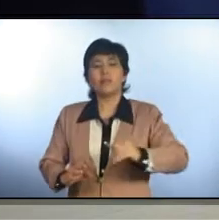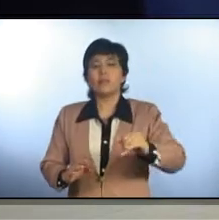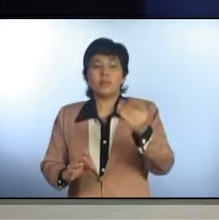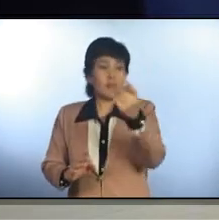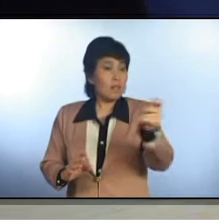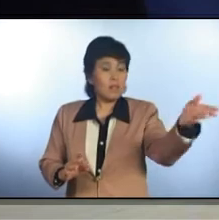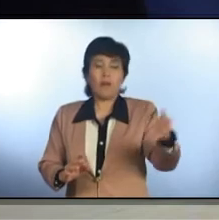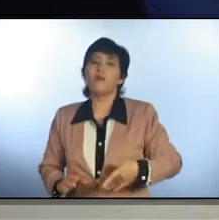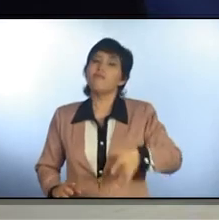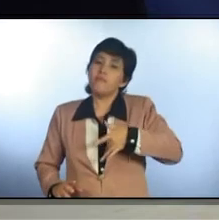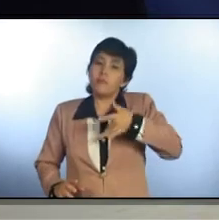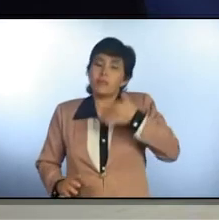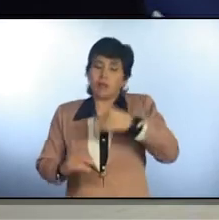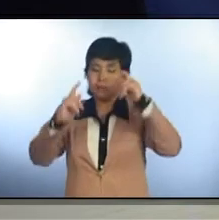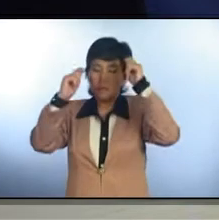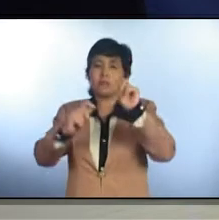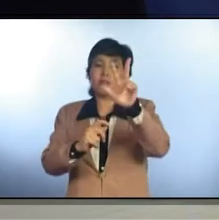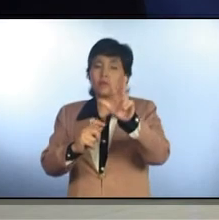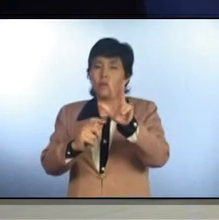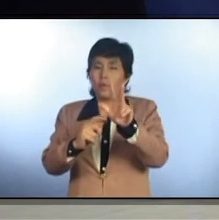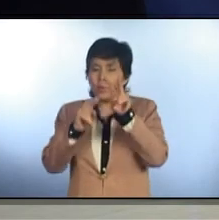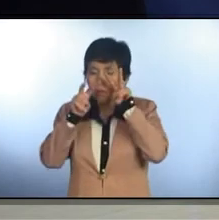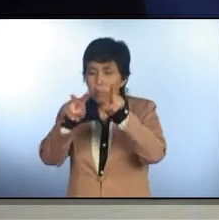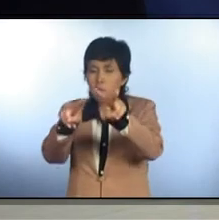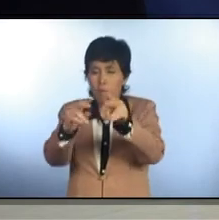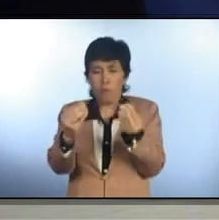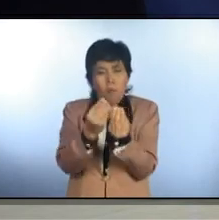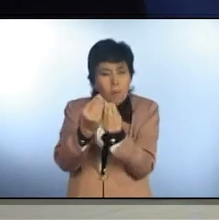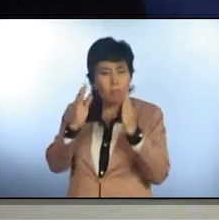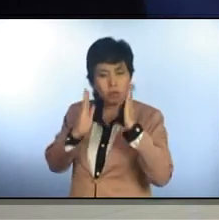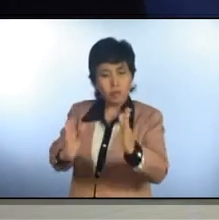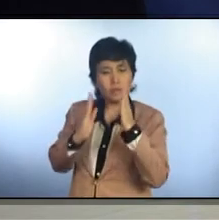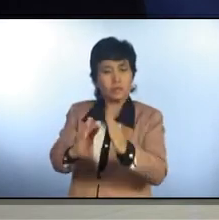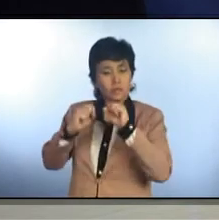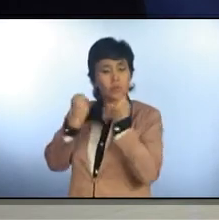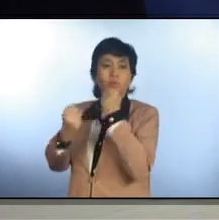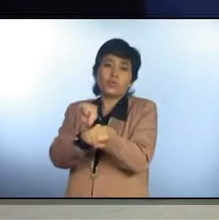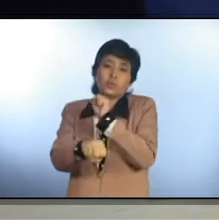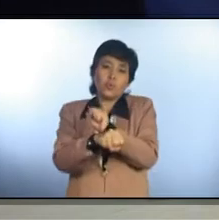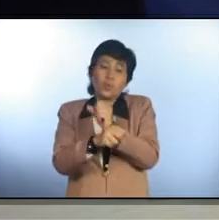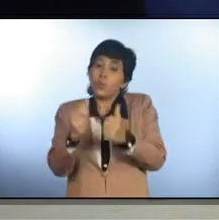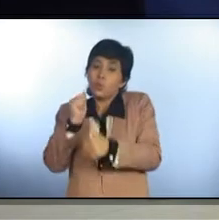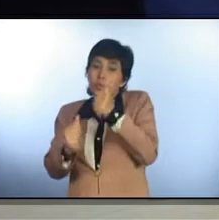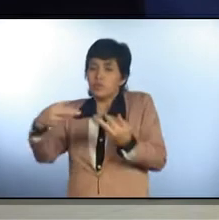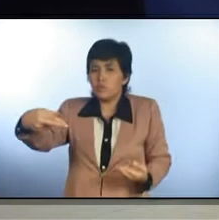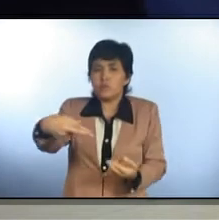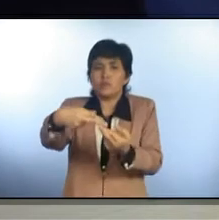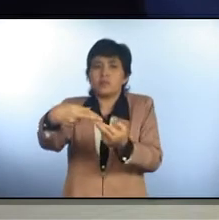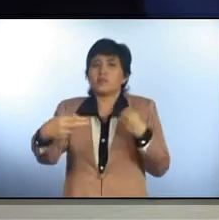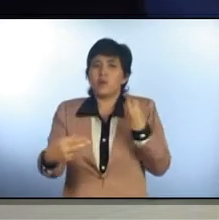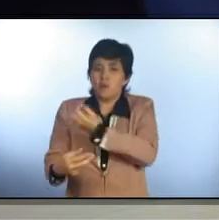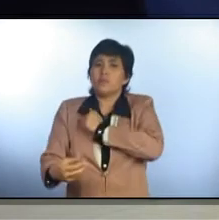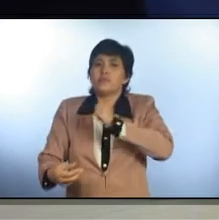feeling. But on tutorial 3 we'll look more specific into the social world, which will relate